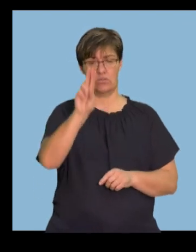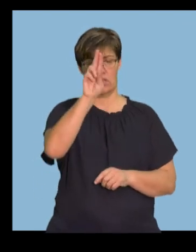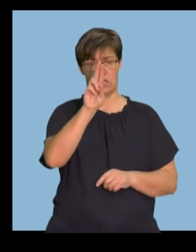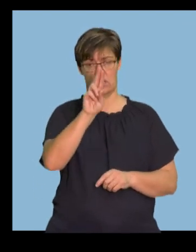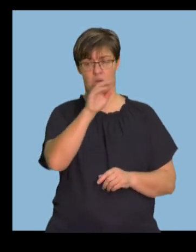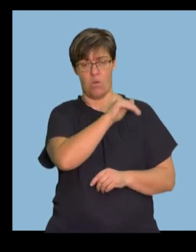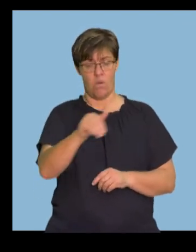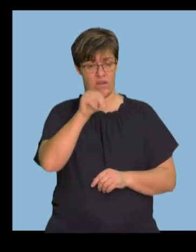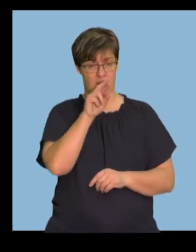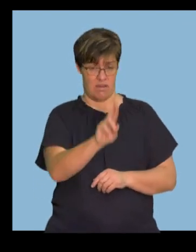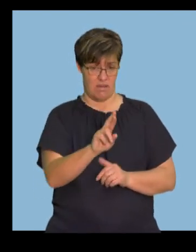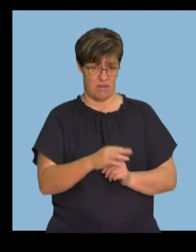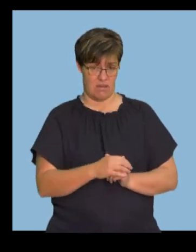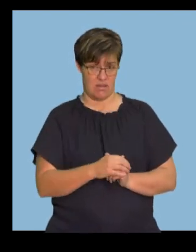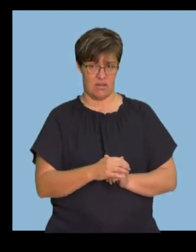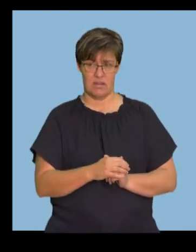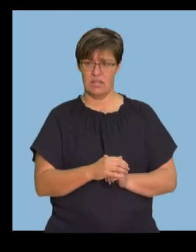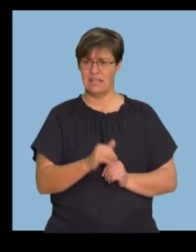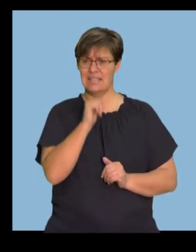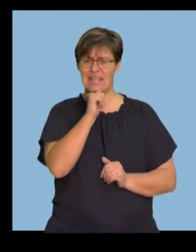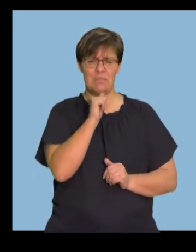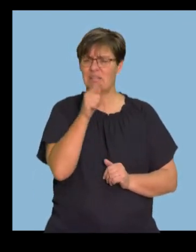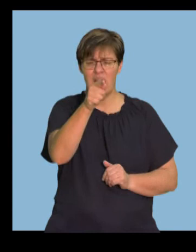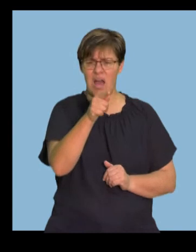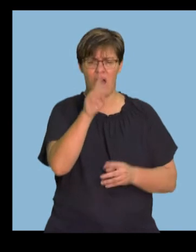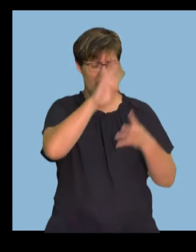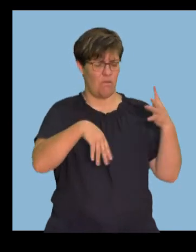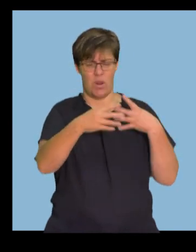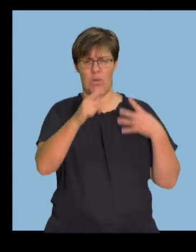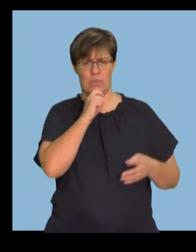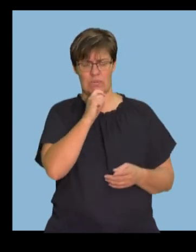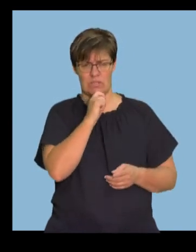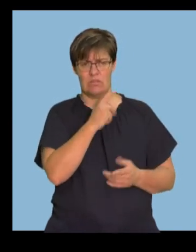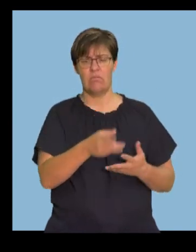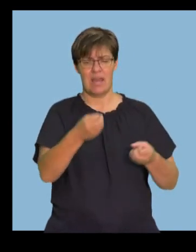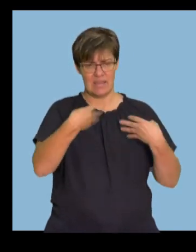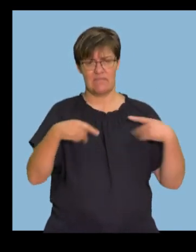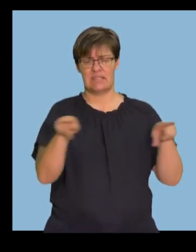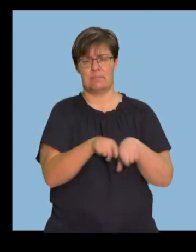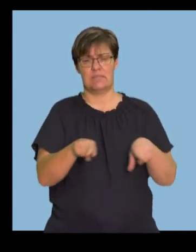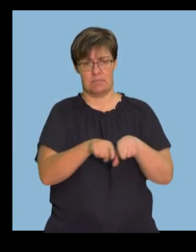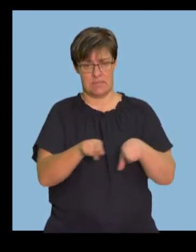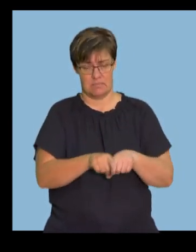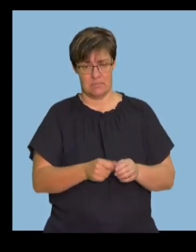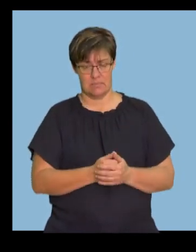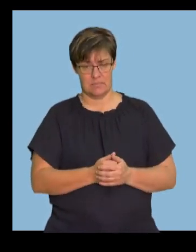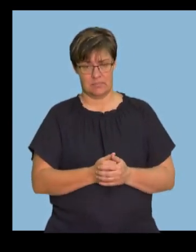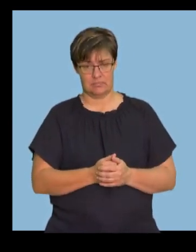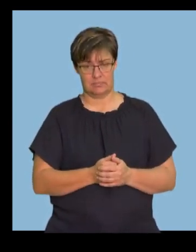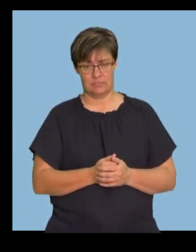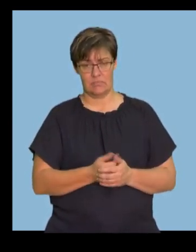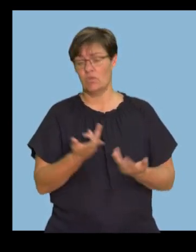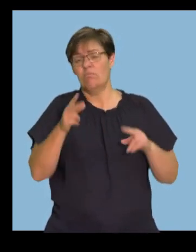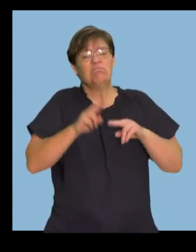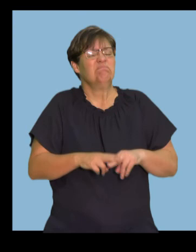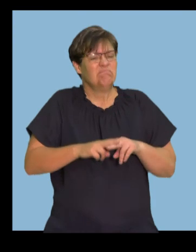to V squared over R. It doesn't matter which formula you use, it will definitely give you one and the same thing,